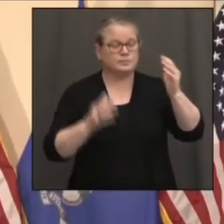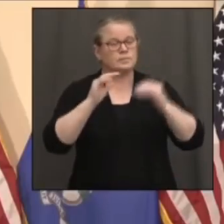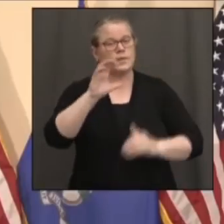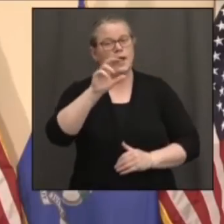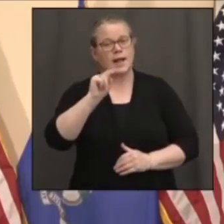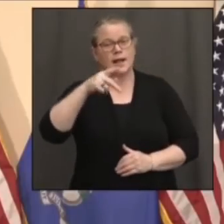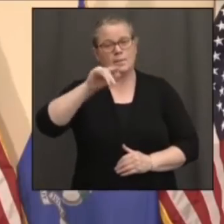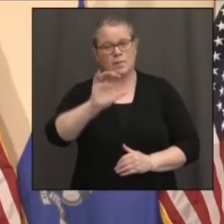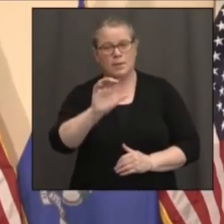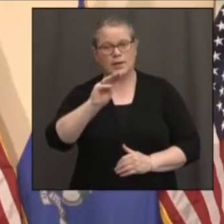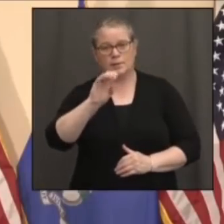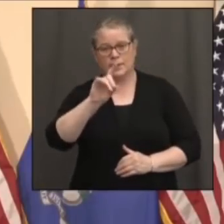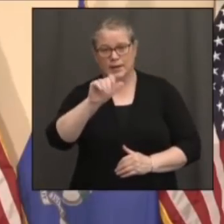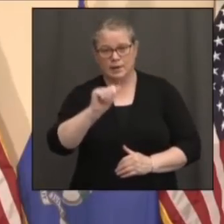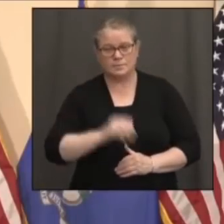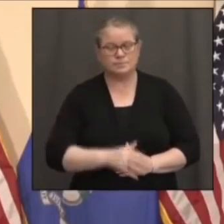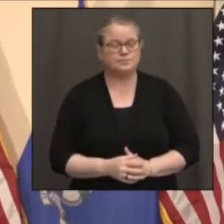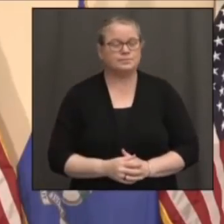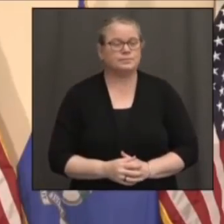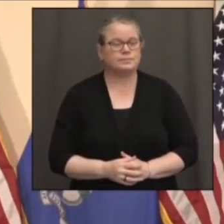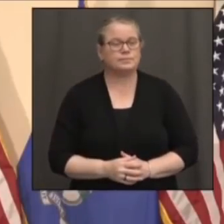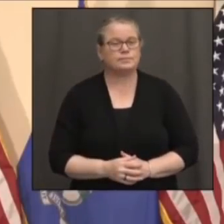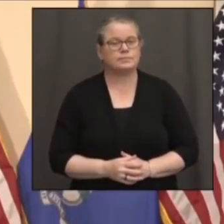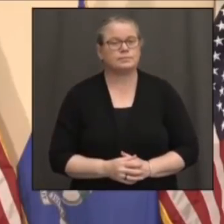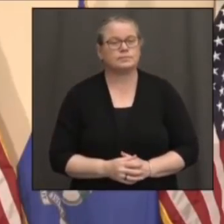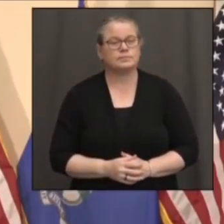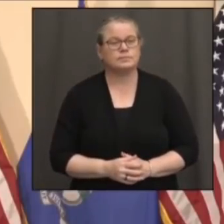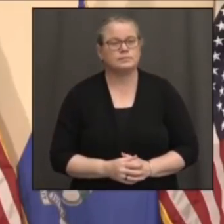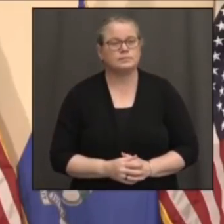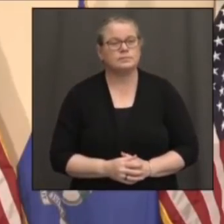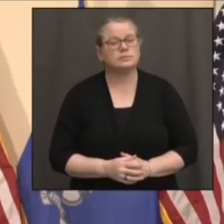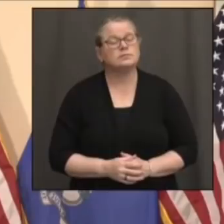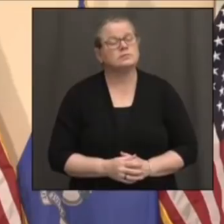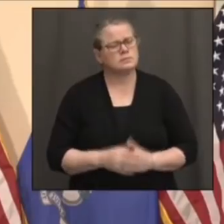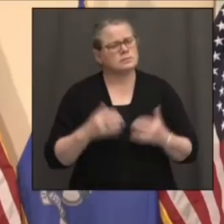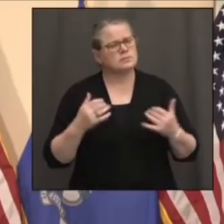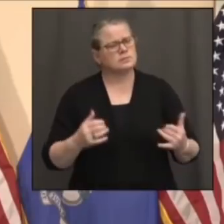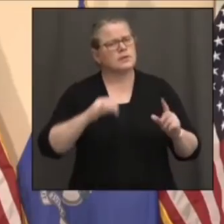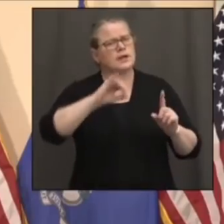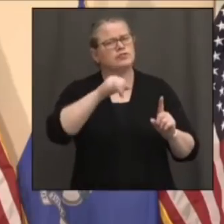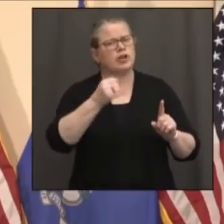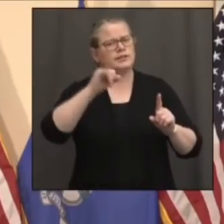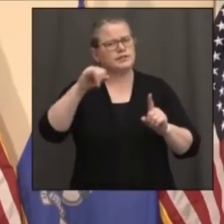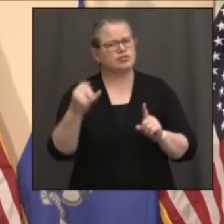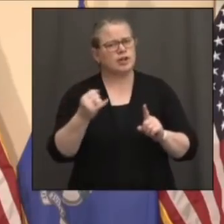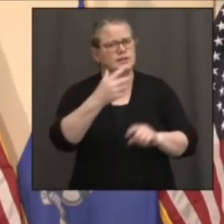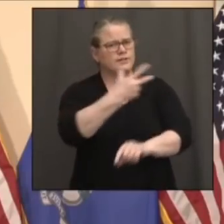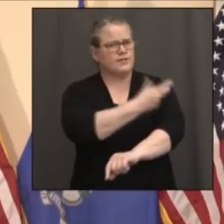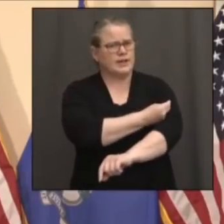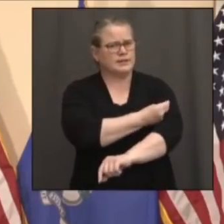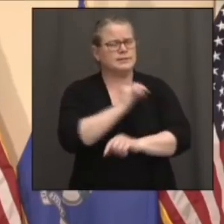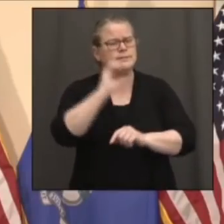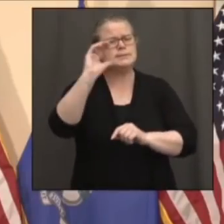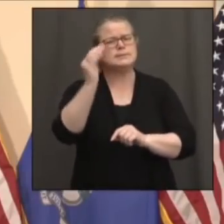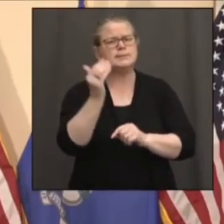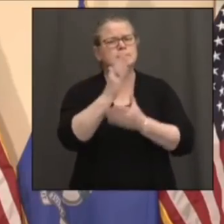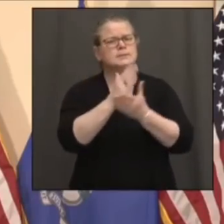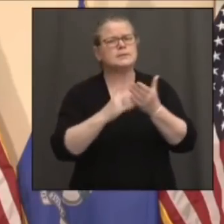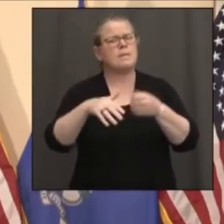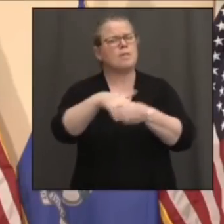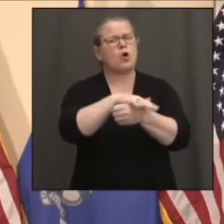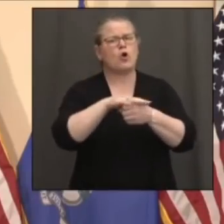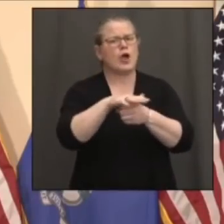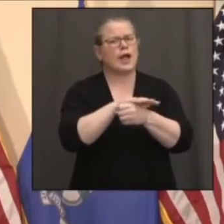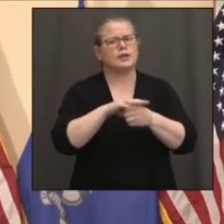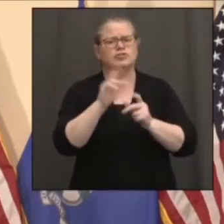With the Johnson & Johnson vaccine, there seems to be a lack of interest at some locations. It looks like in Greenwich,